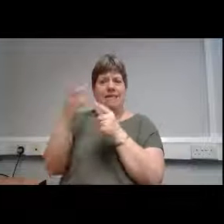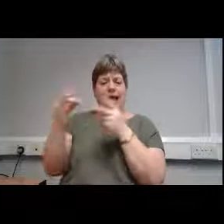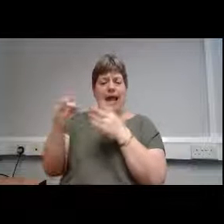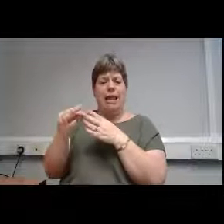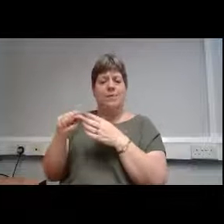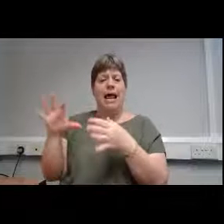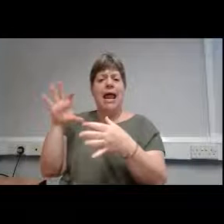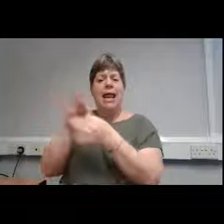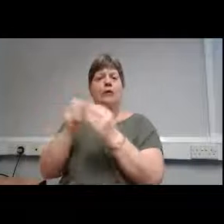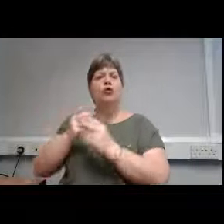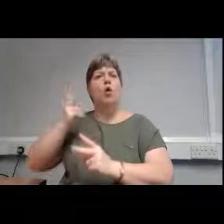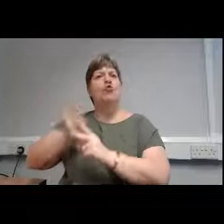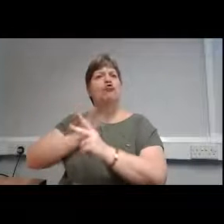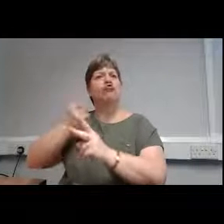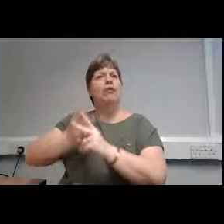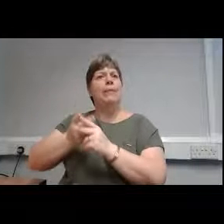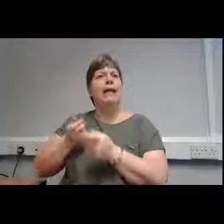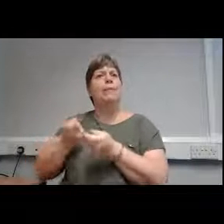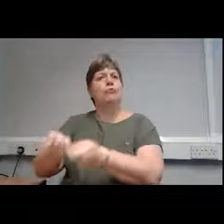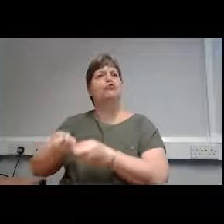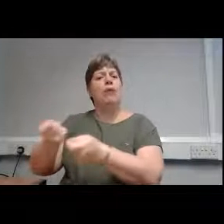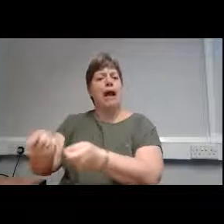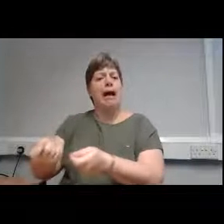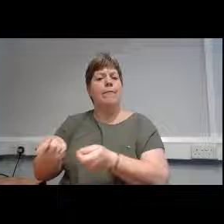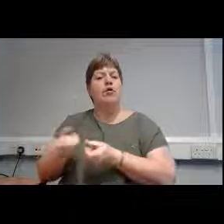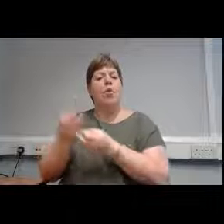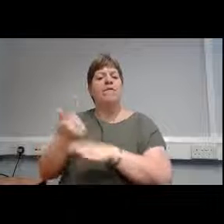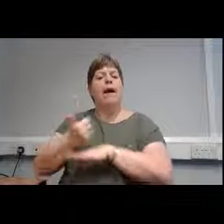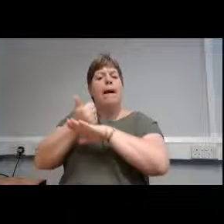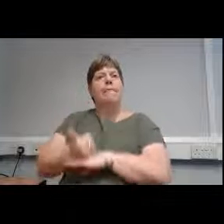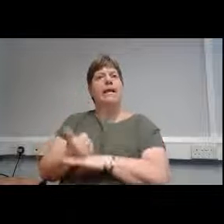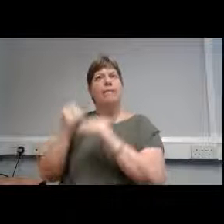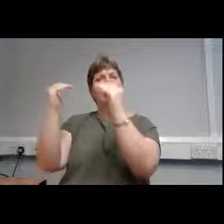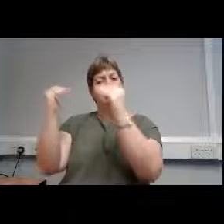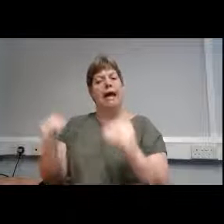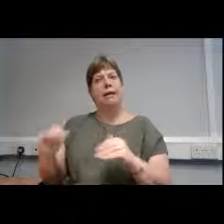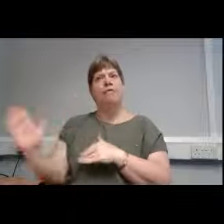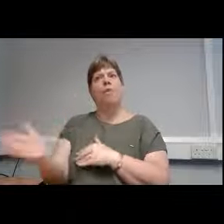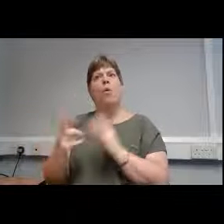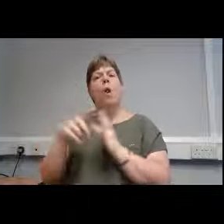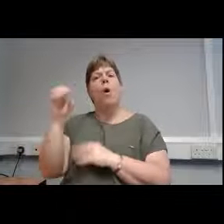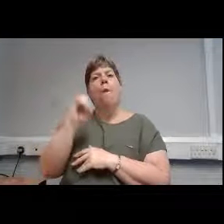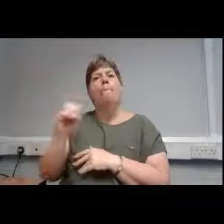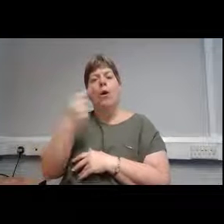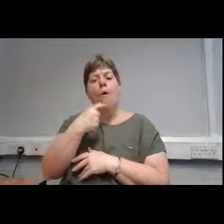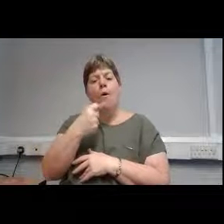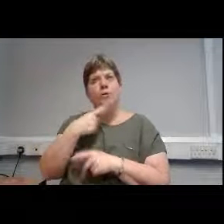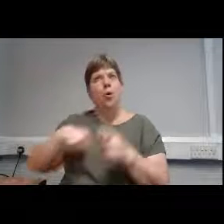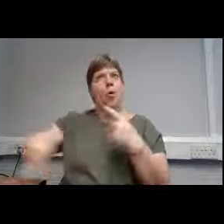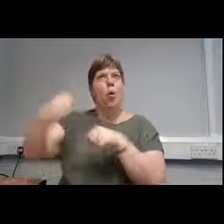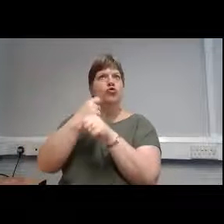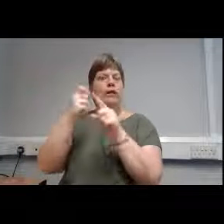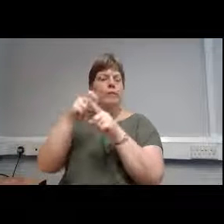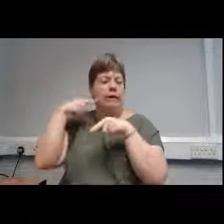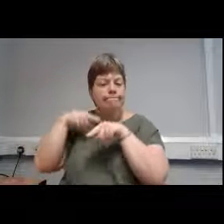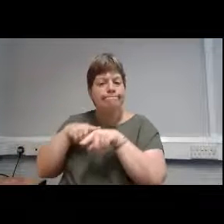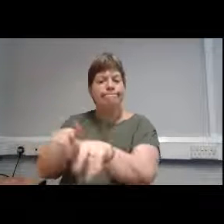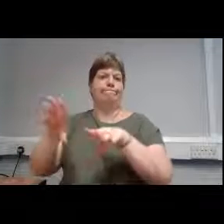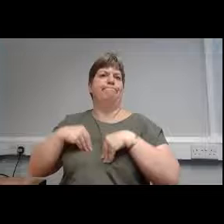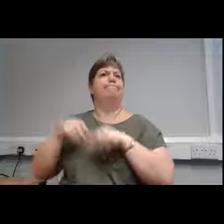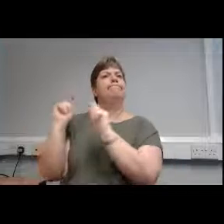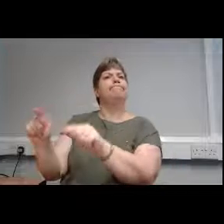repeat prescribing. So we've produced a minimum standard for opioids that all GP practices can adopt and follow,